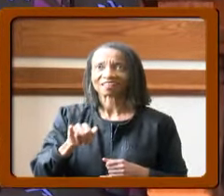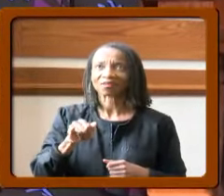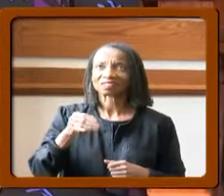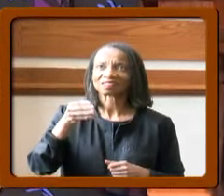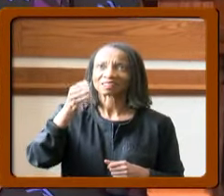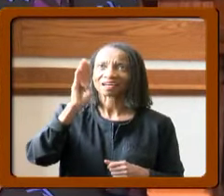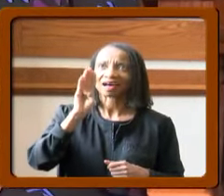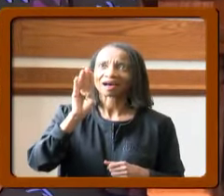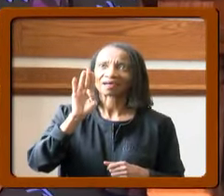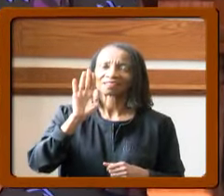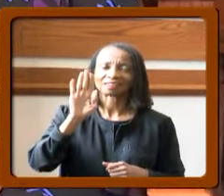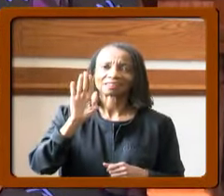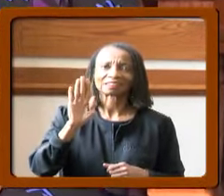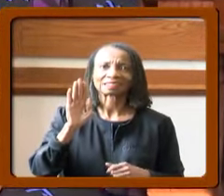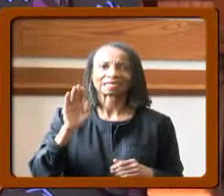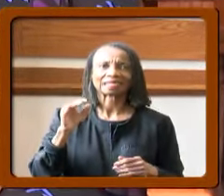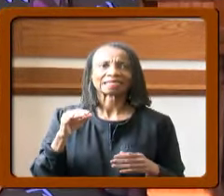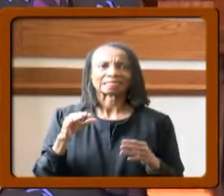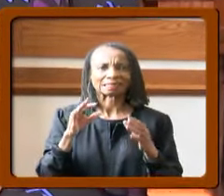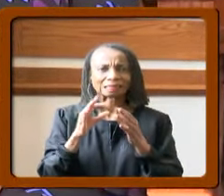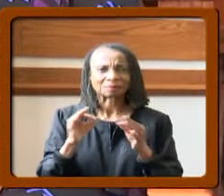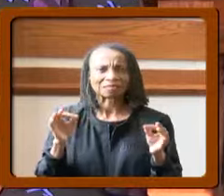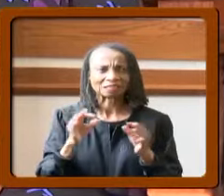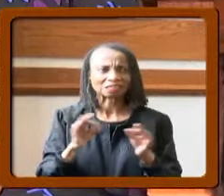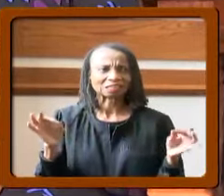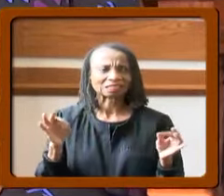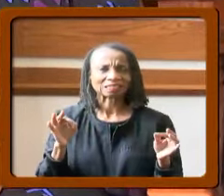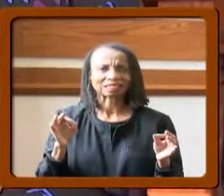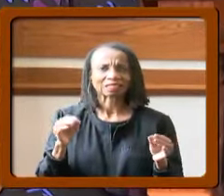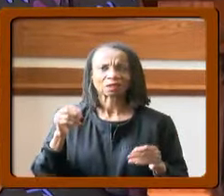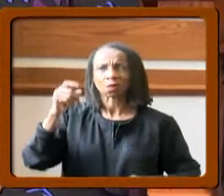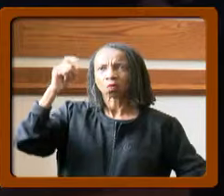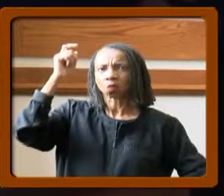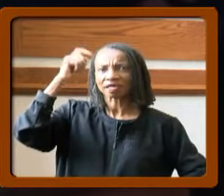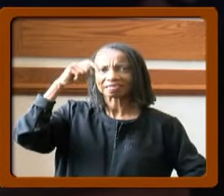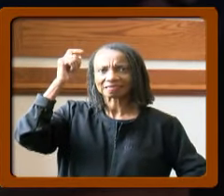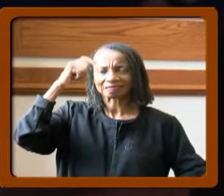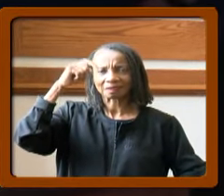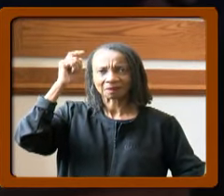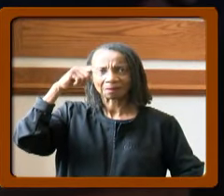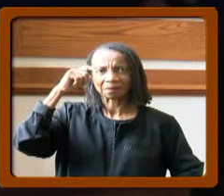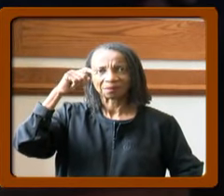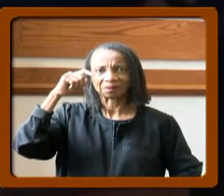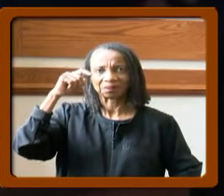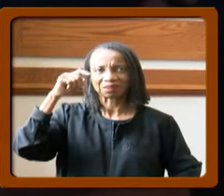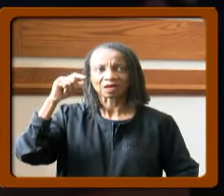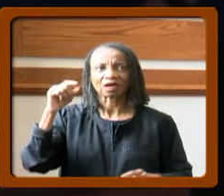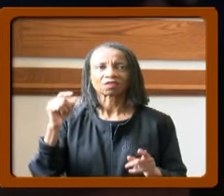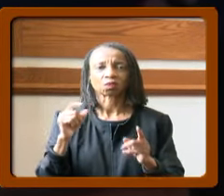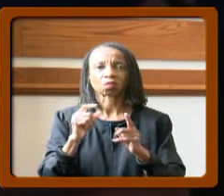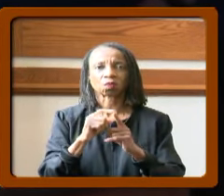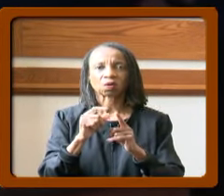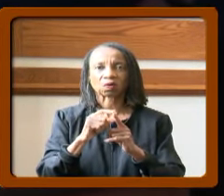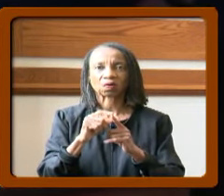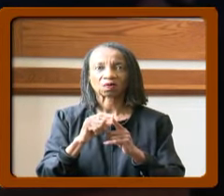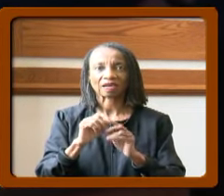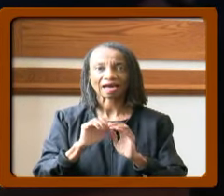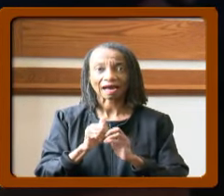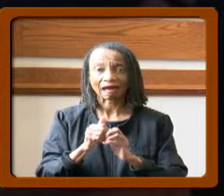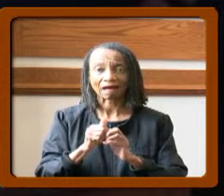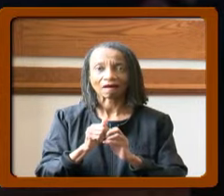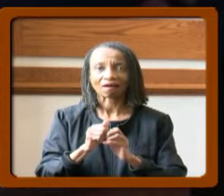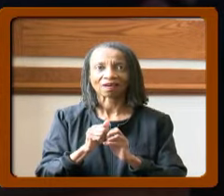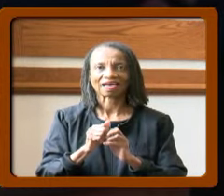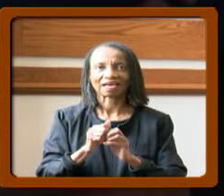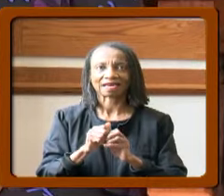speech incarnate, the wisdom and the Word wrapped in human flesh. And so